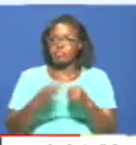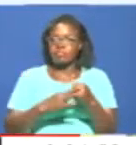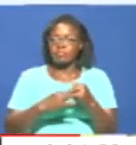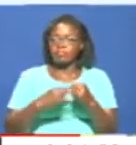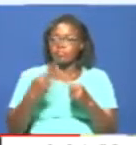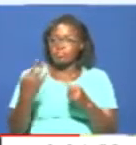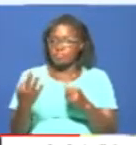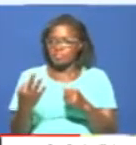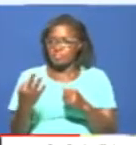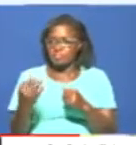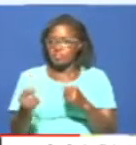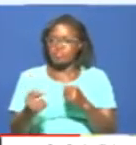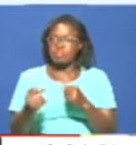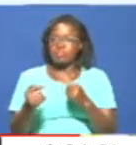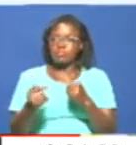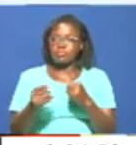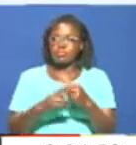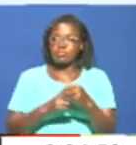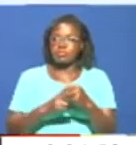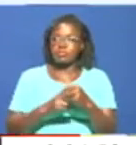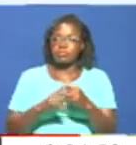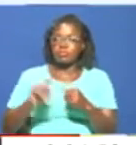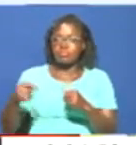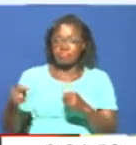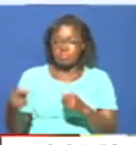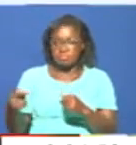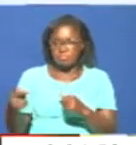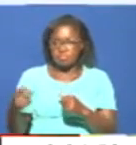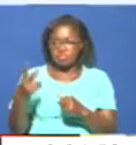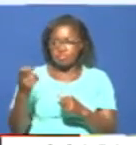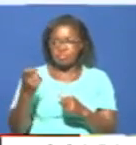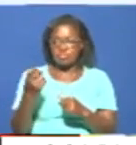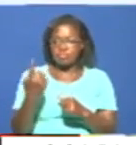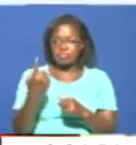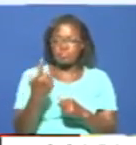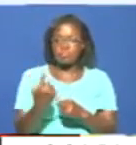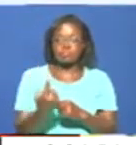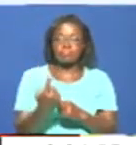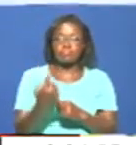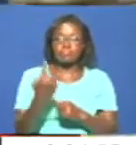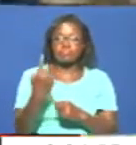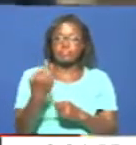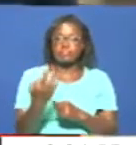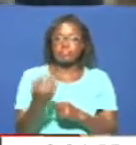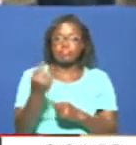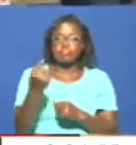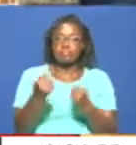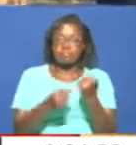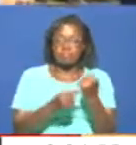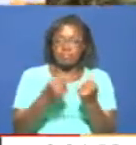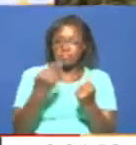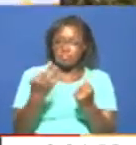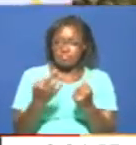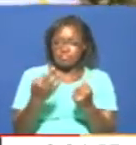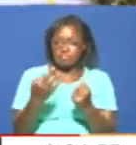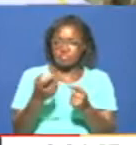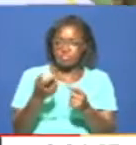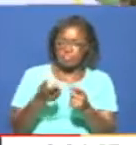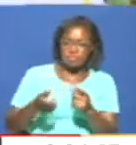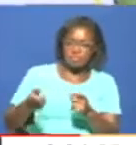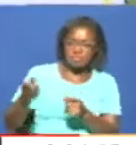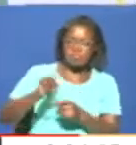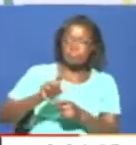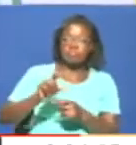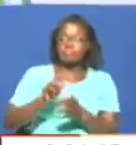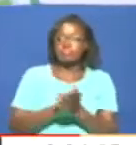in 2021, and this is a 3.3% increase. The Horticulture Crop